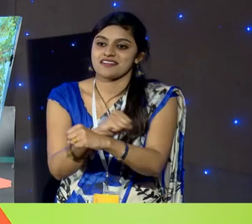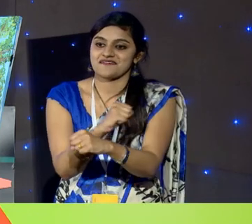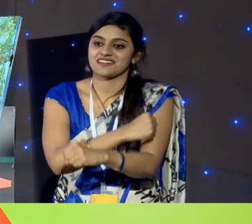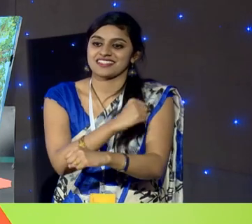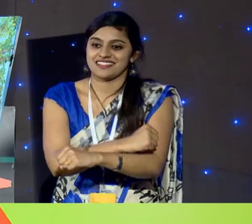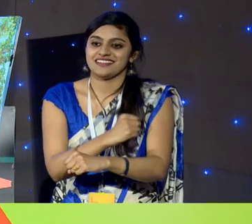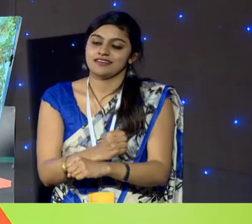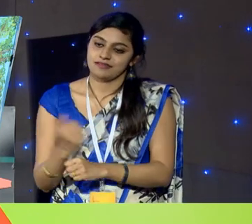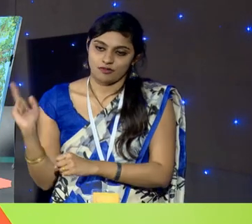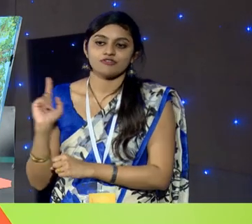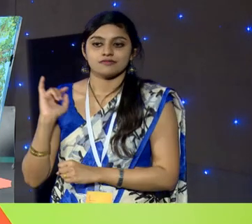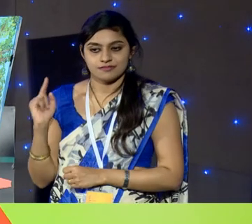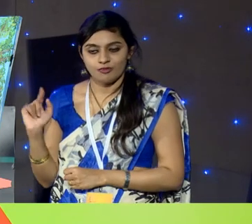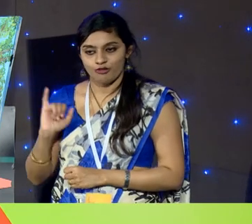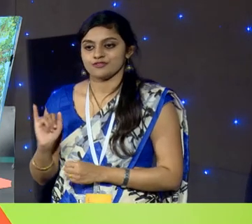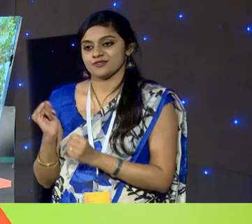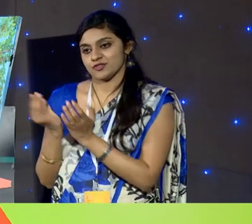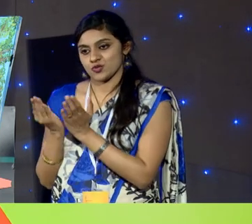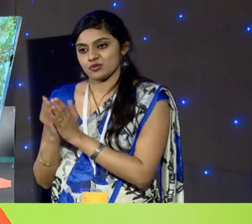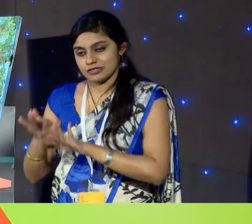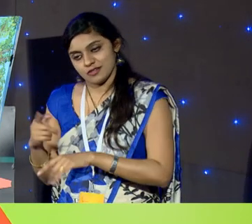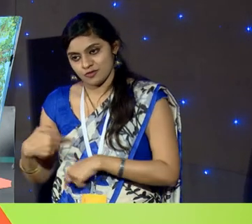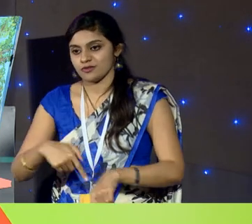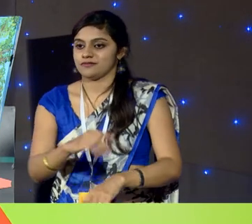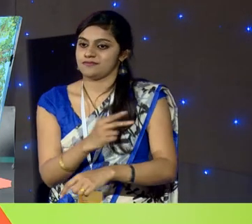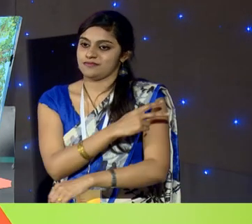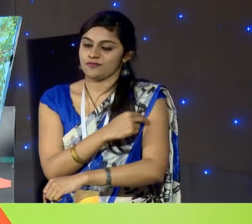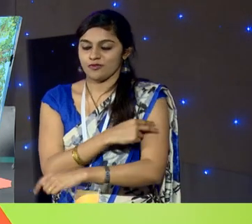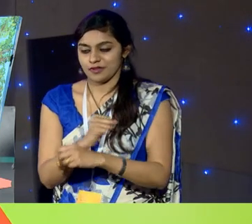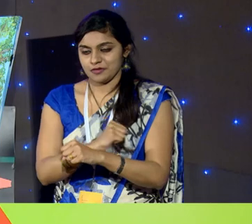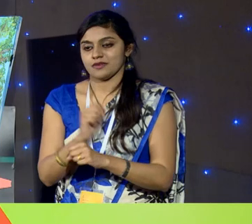in Delhi and its branch in Gwalior. Next, please.